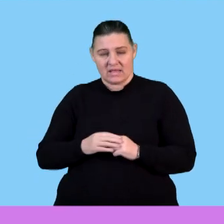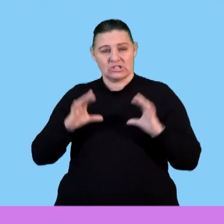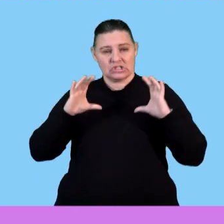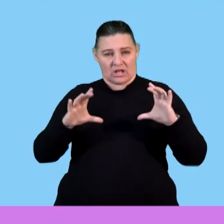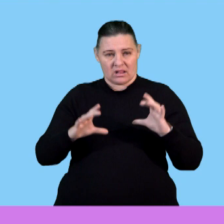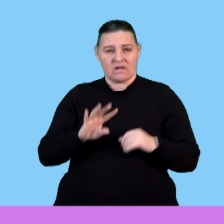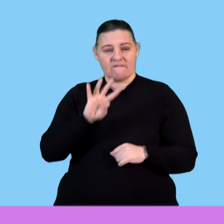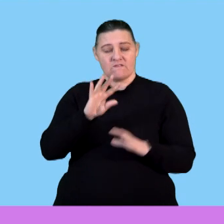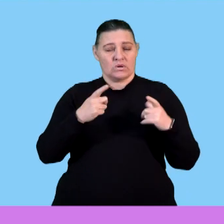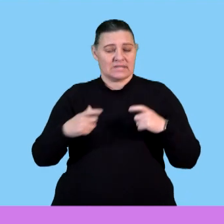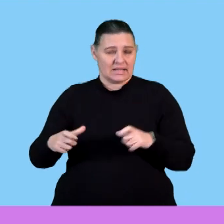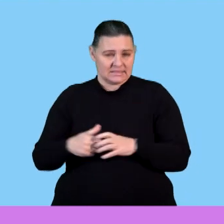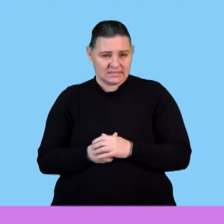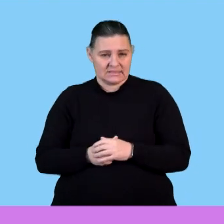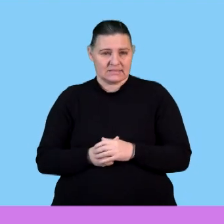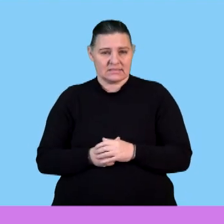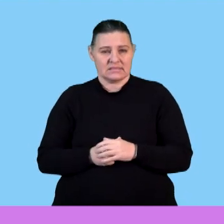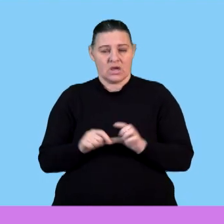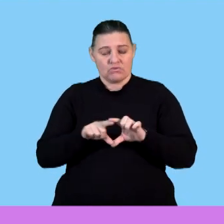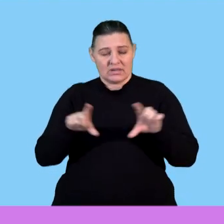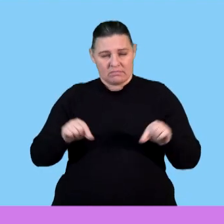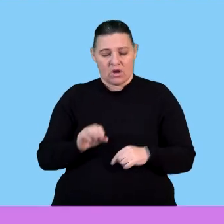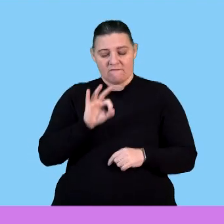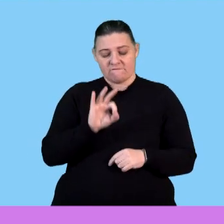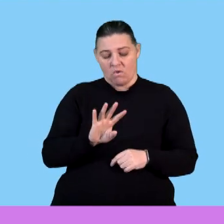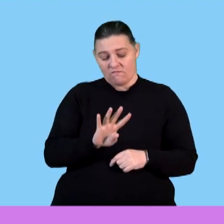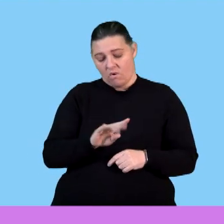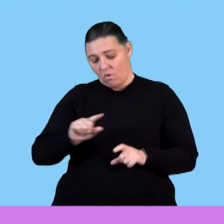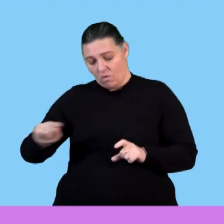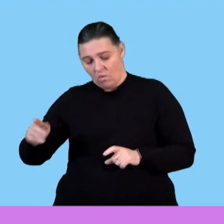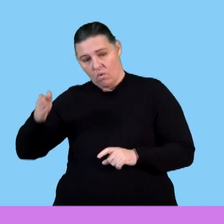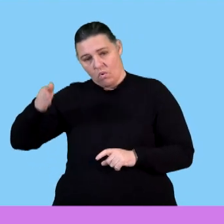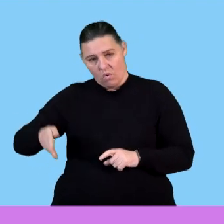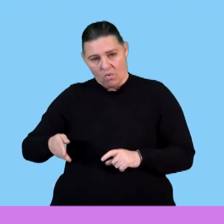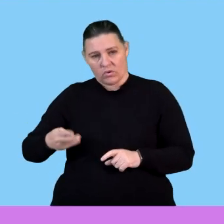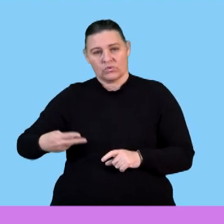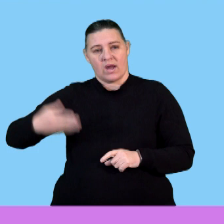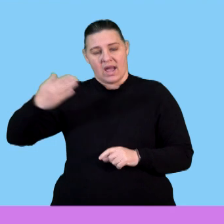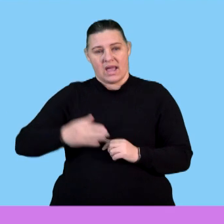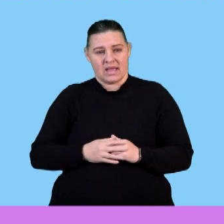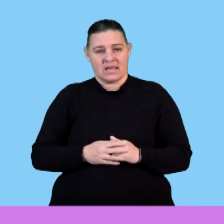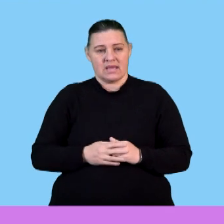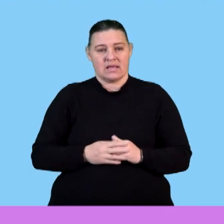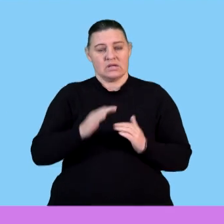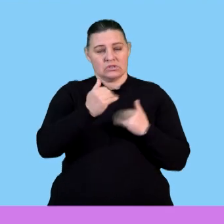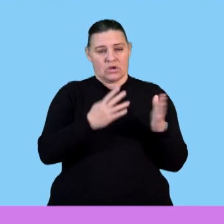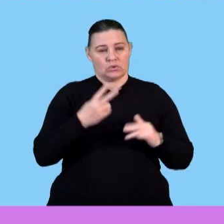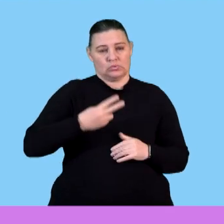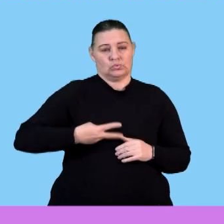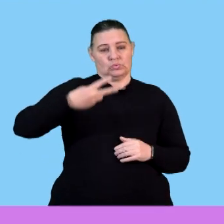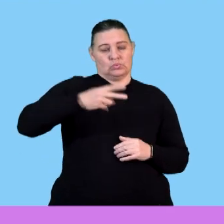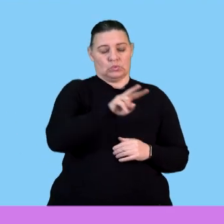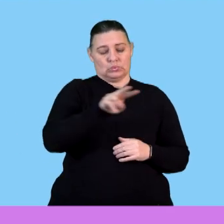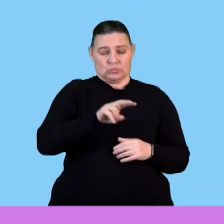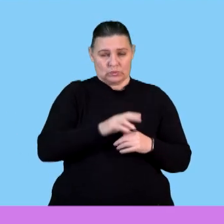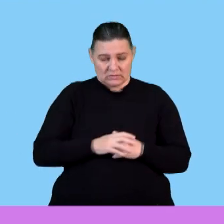is 4 tiles long and 2 tiles high. The square is 2 tiles high. And then they tell us, most importantly, that each tile on the ground is a square